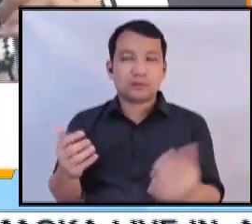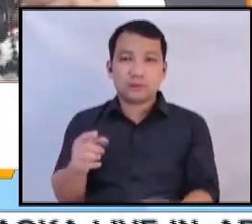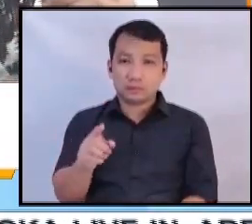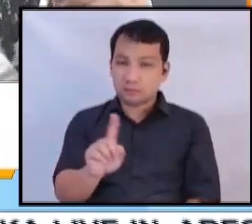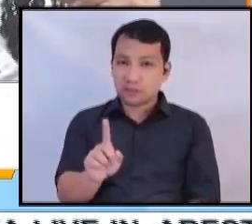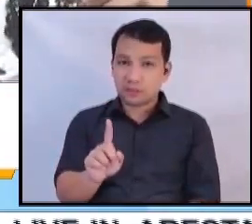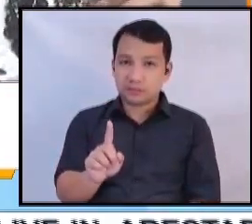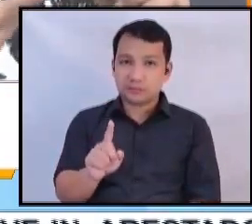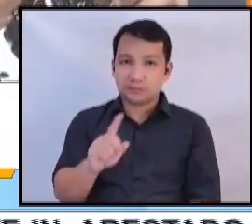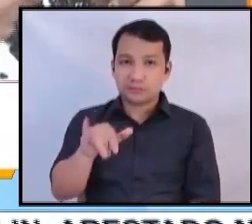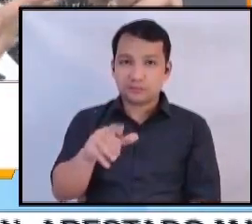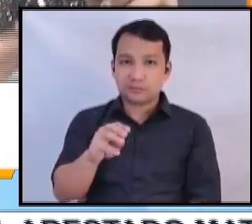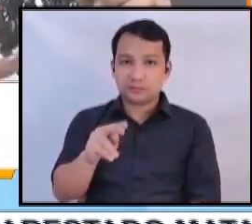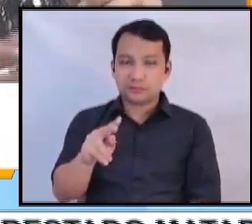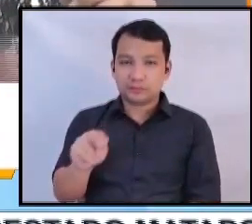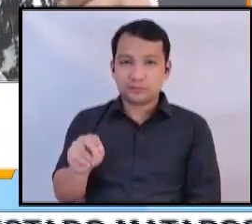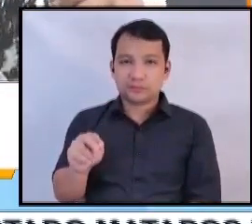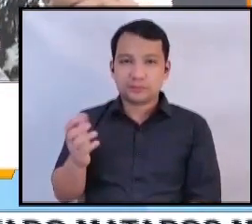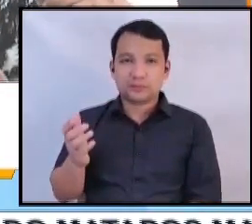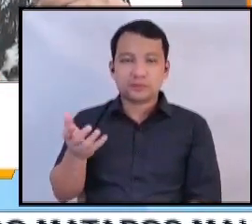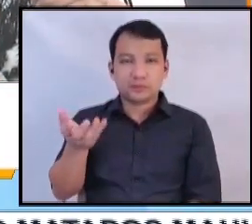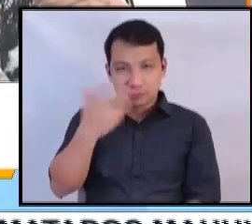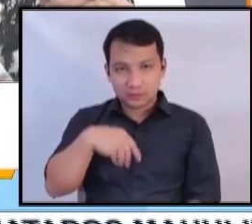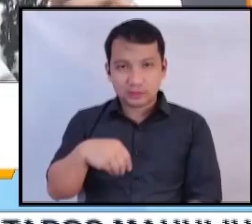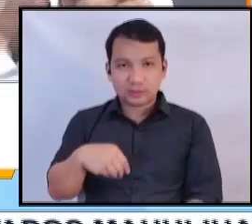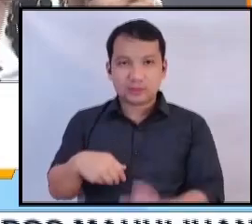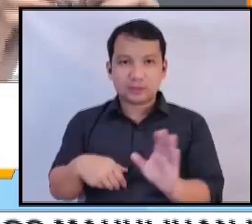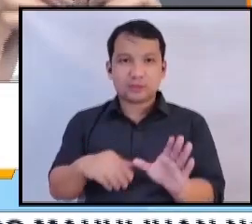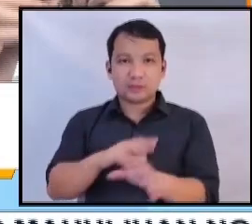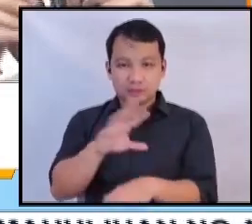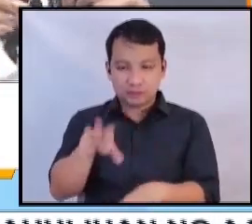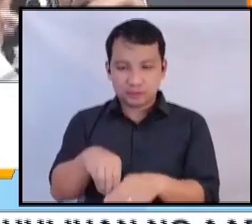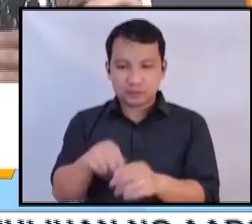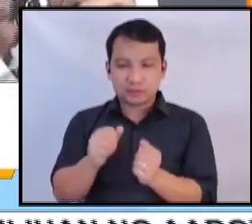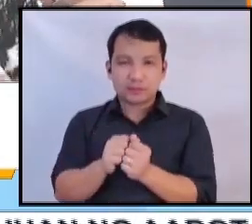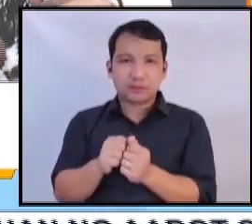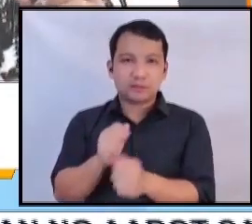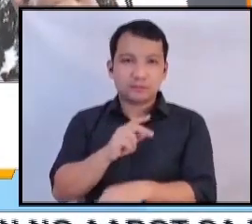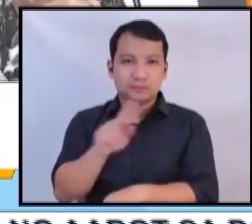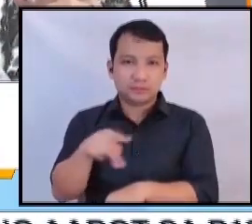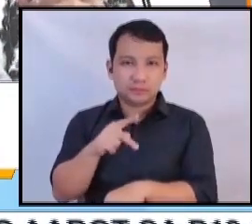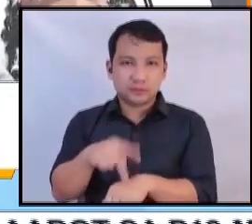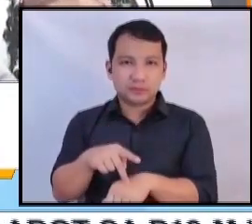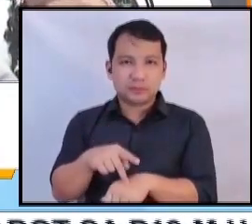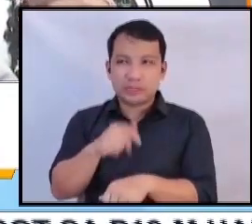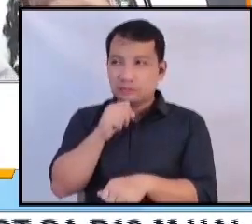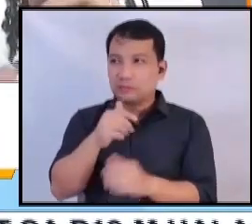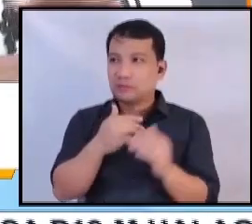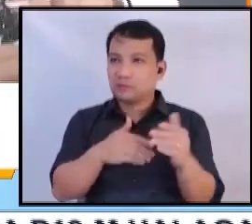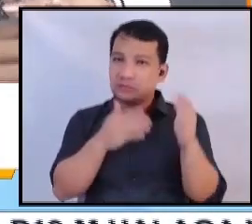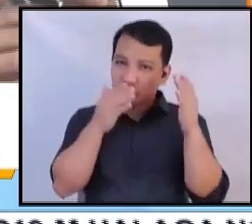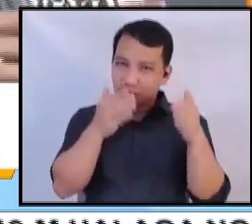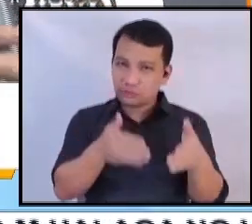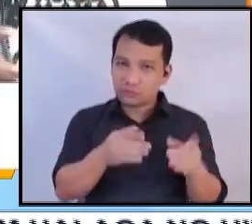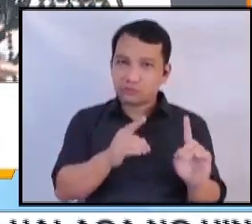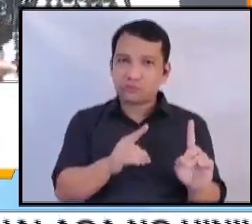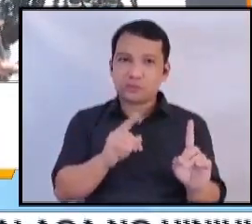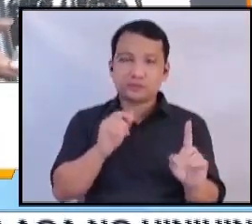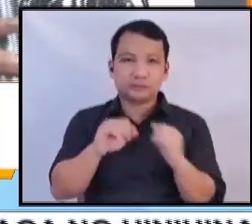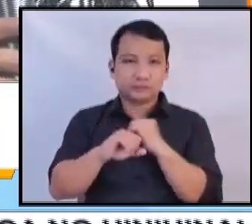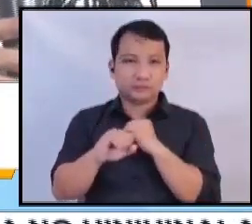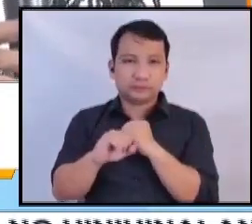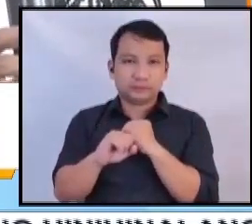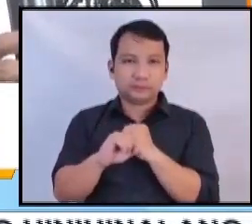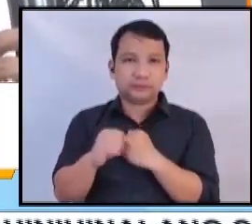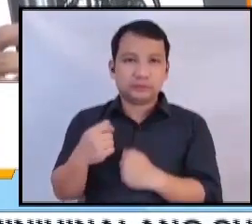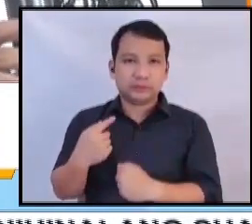while ago, being a beauty queen and being part of Binibining Pilipinas, we are not limited to just focusing on one advocacy because we are part